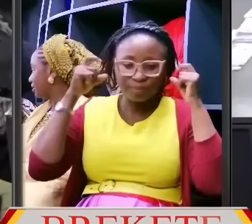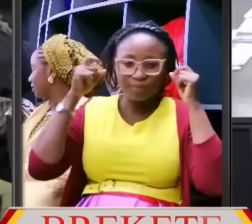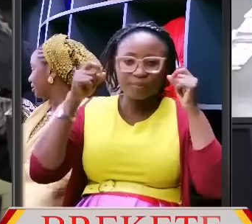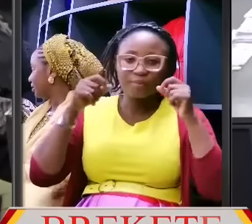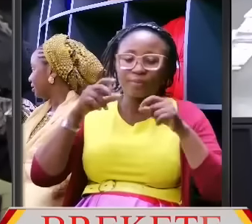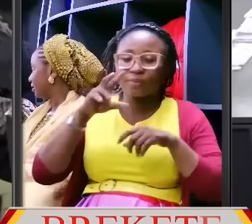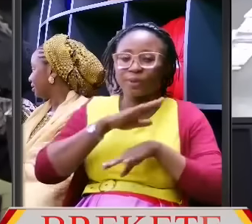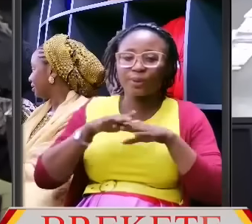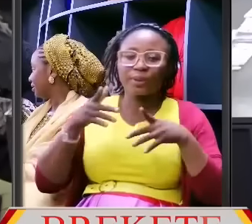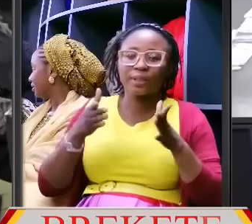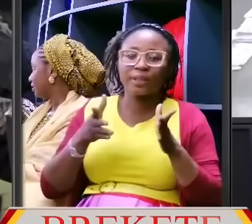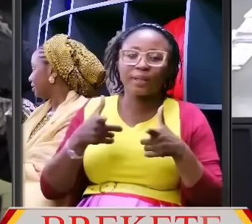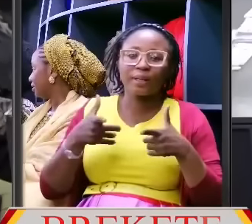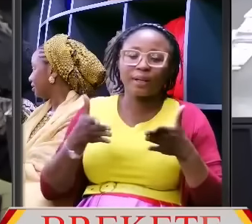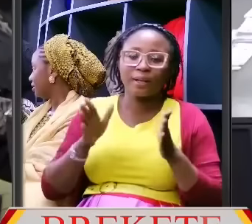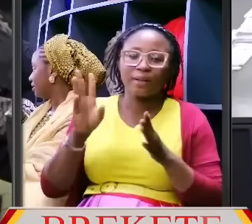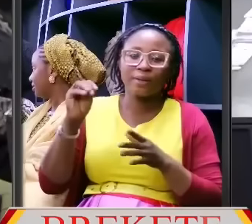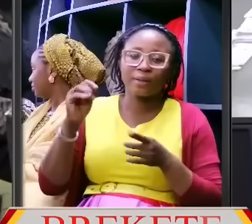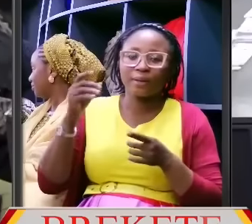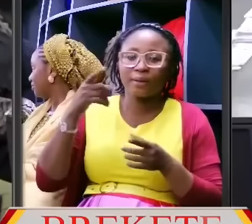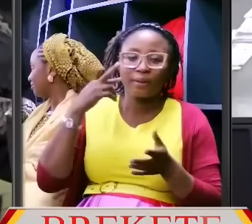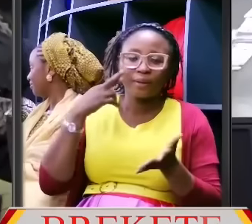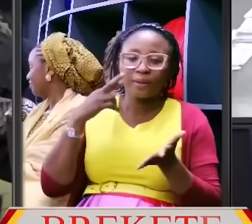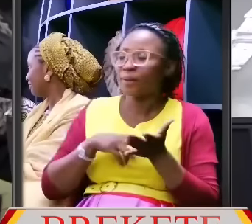let them recognize them. Okay.